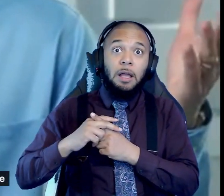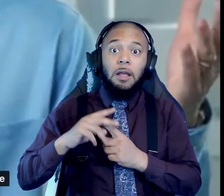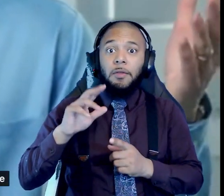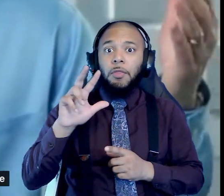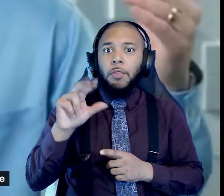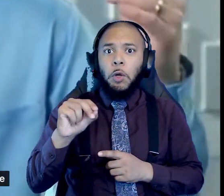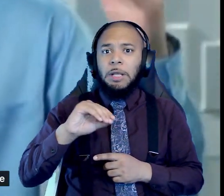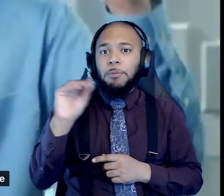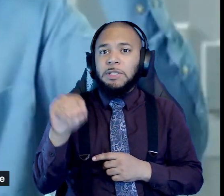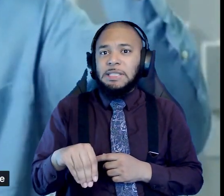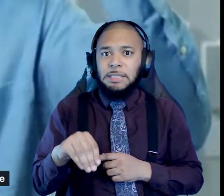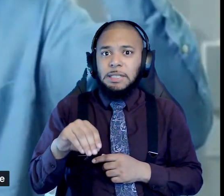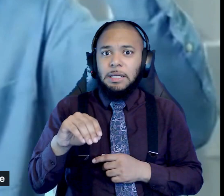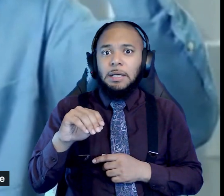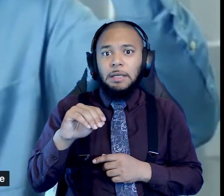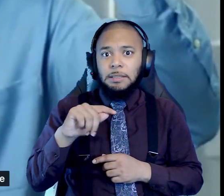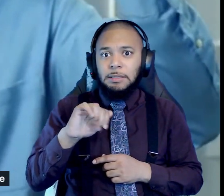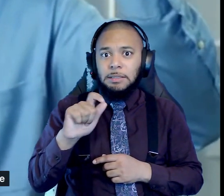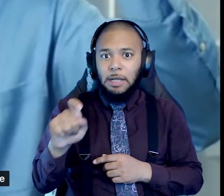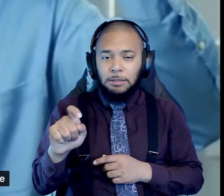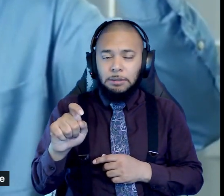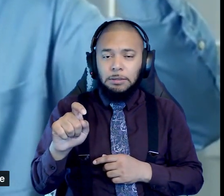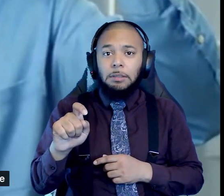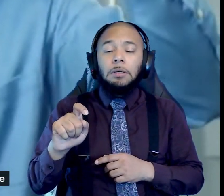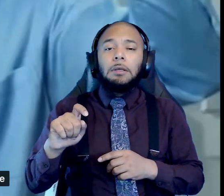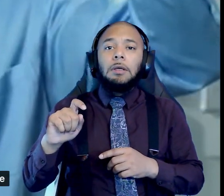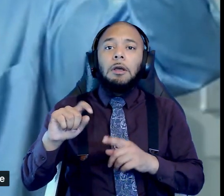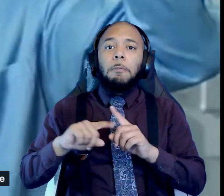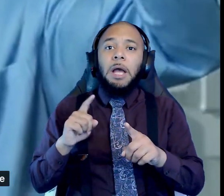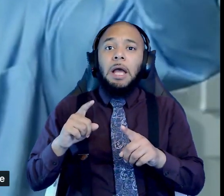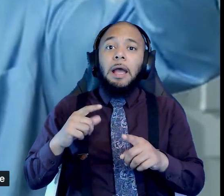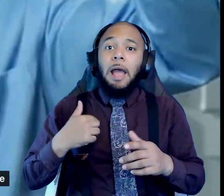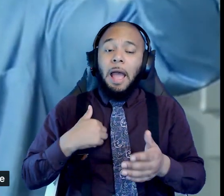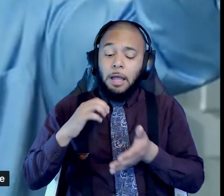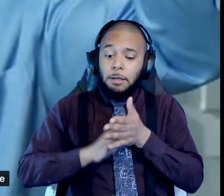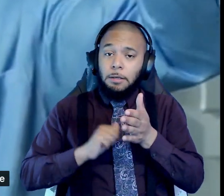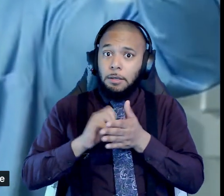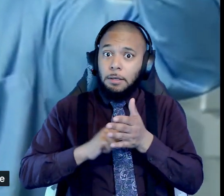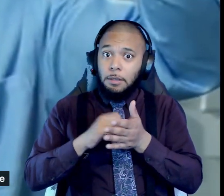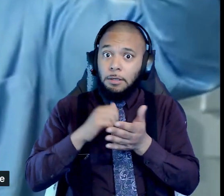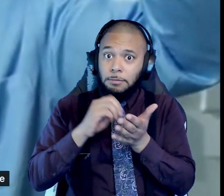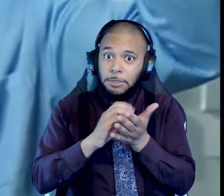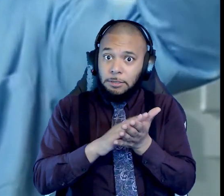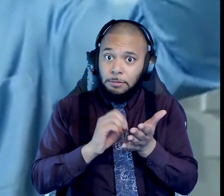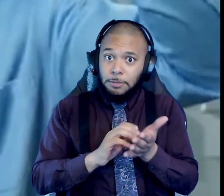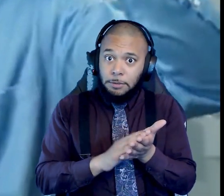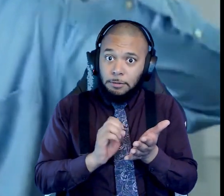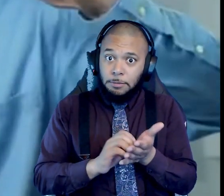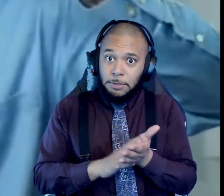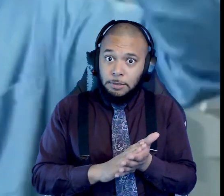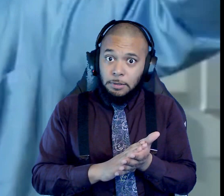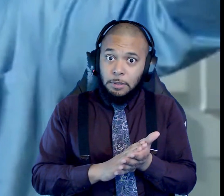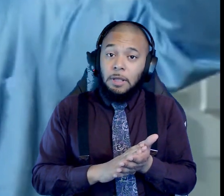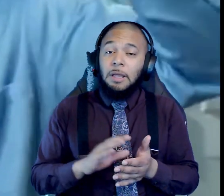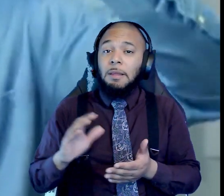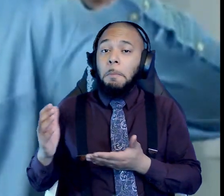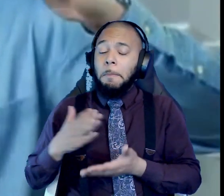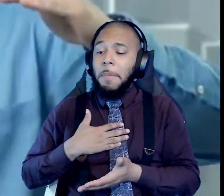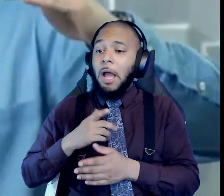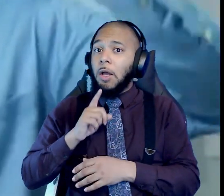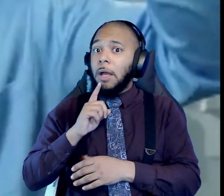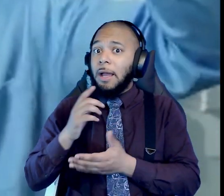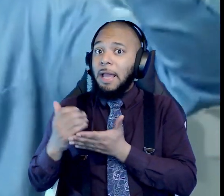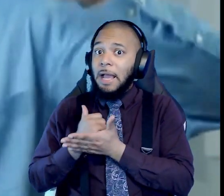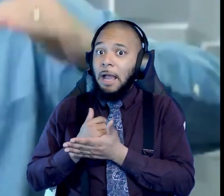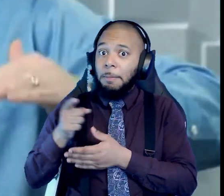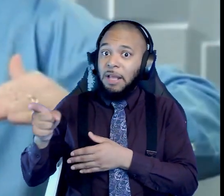tax bracket but as I deduct expenses my income that they recognize goes down as my income